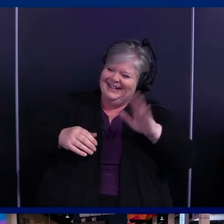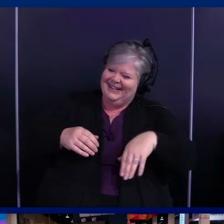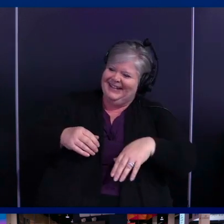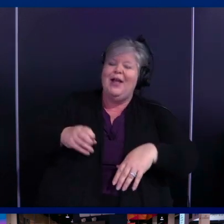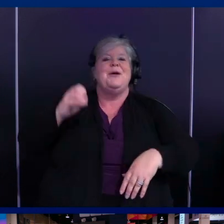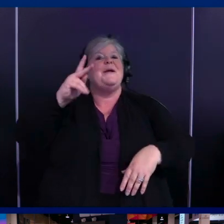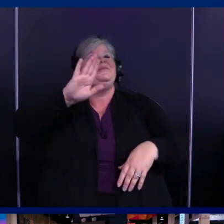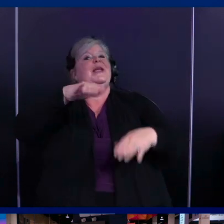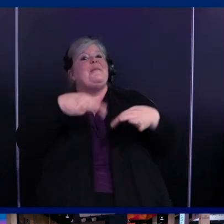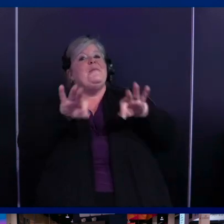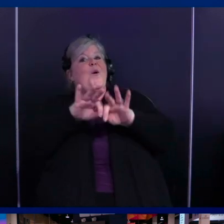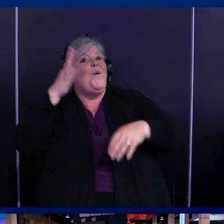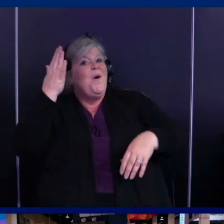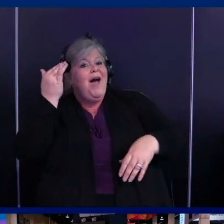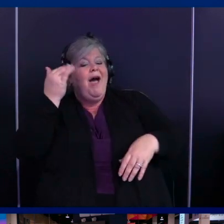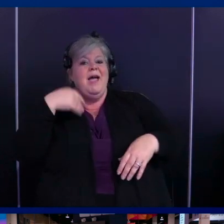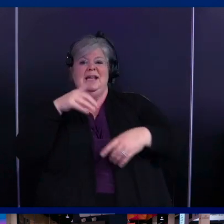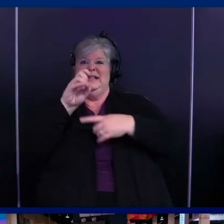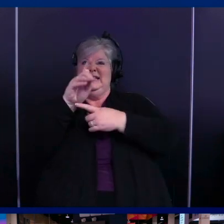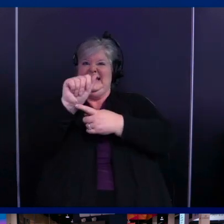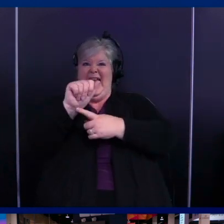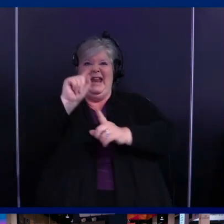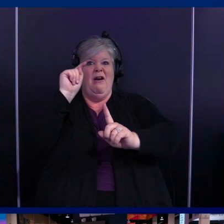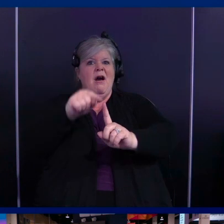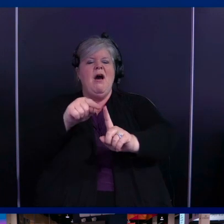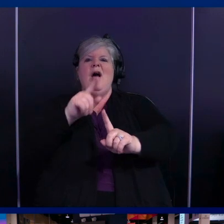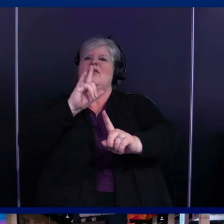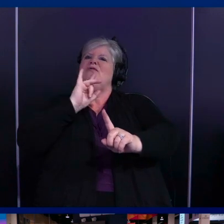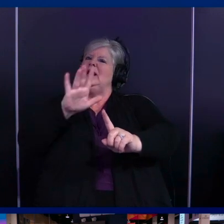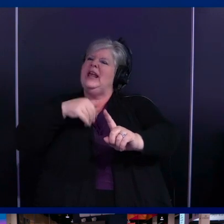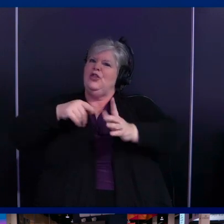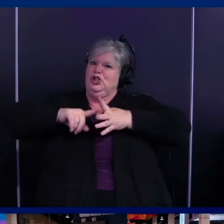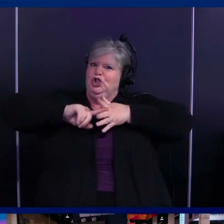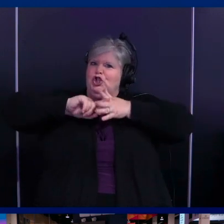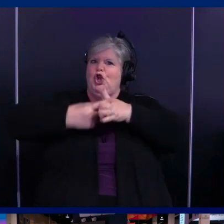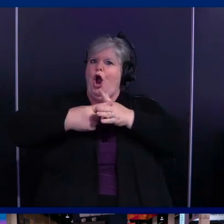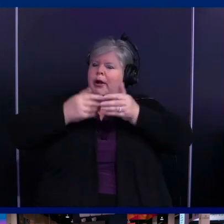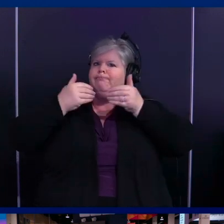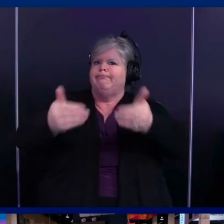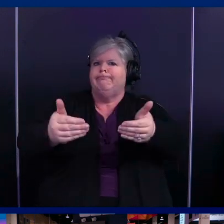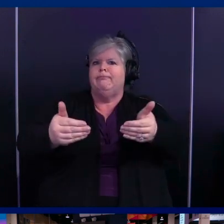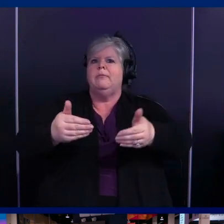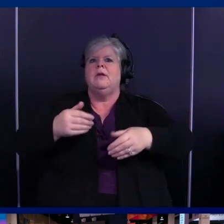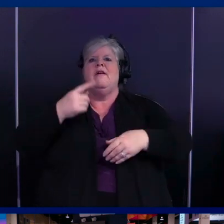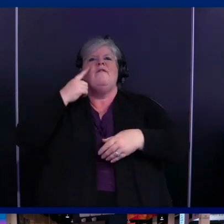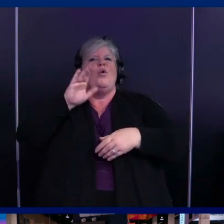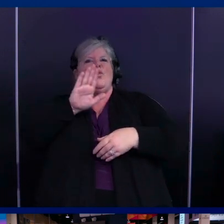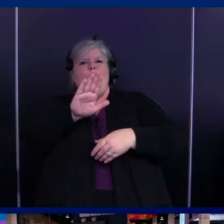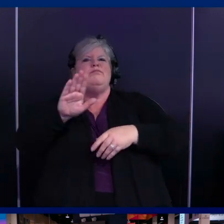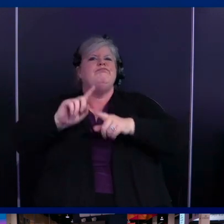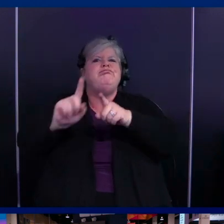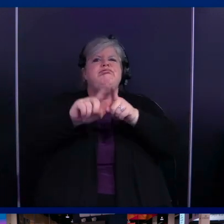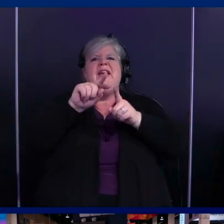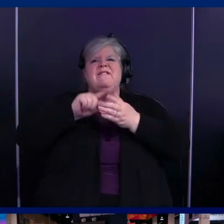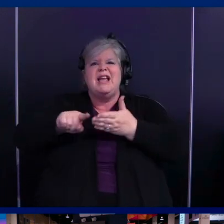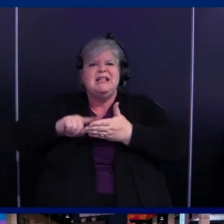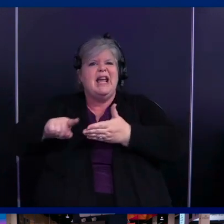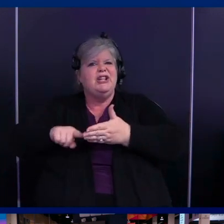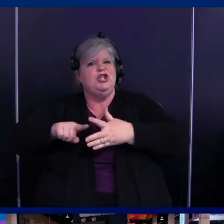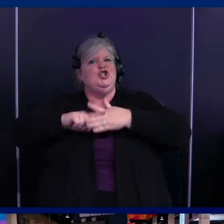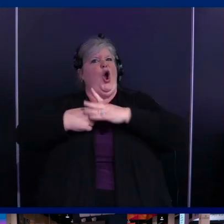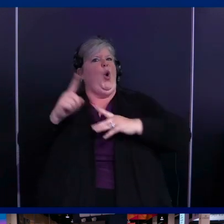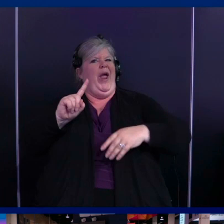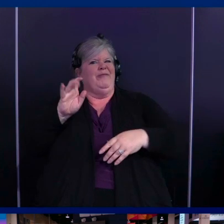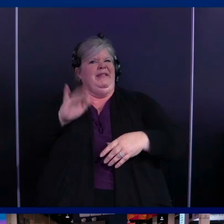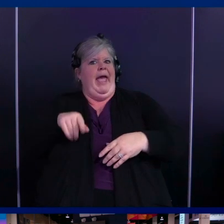It's important because having this data is really the jumping off point for the investigations you're going to be doing. it's not